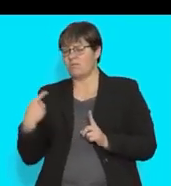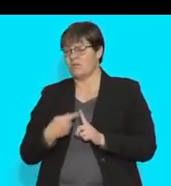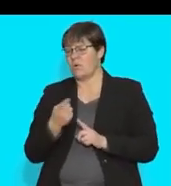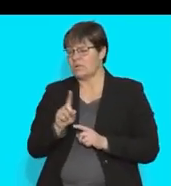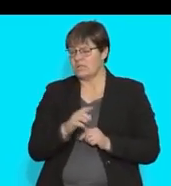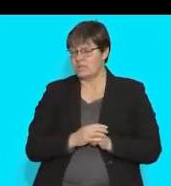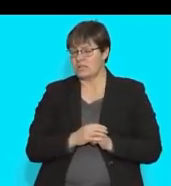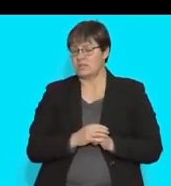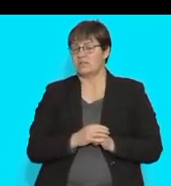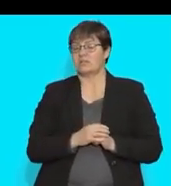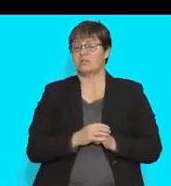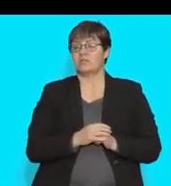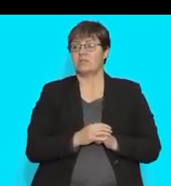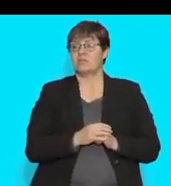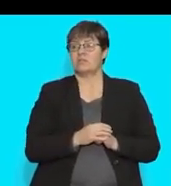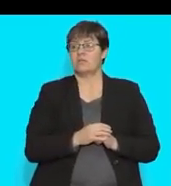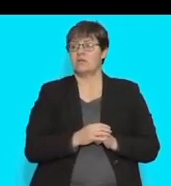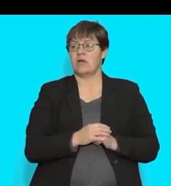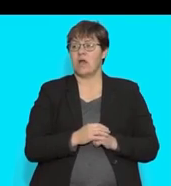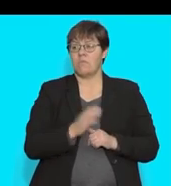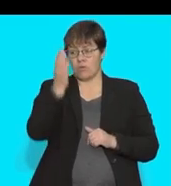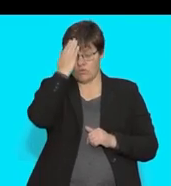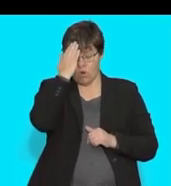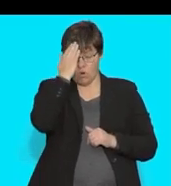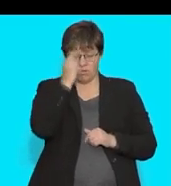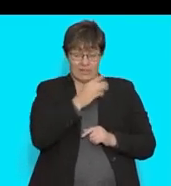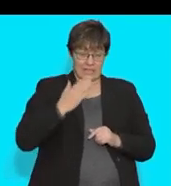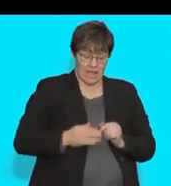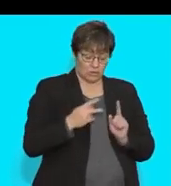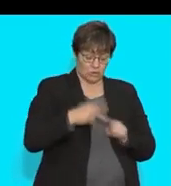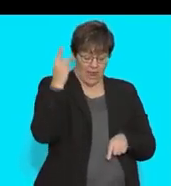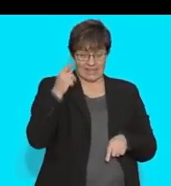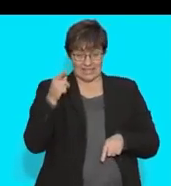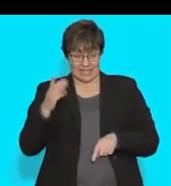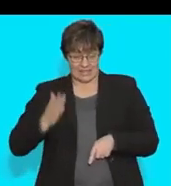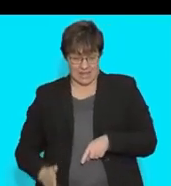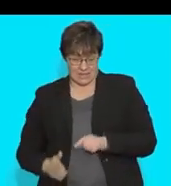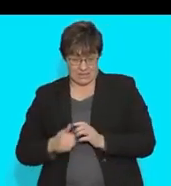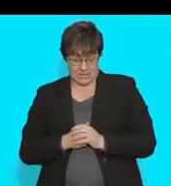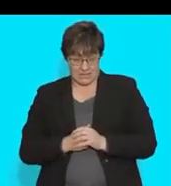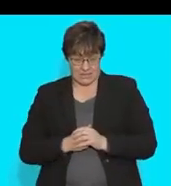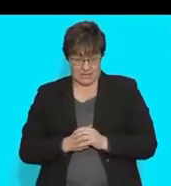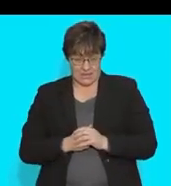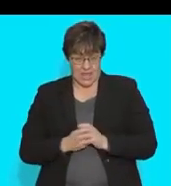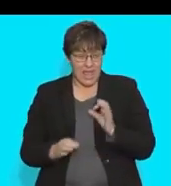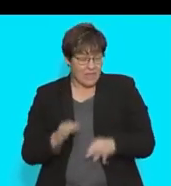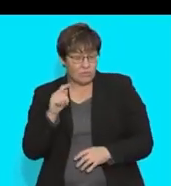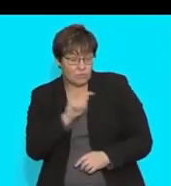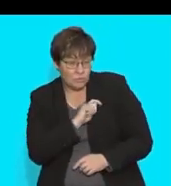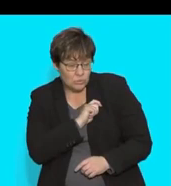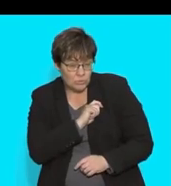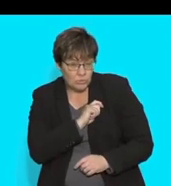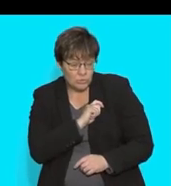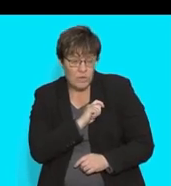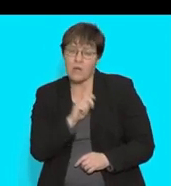far? I know that this side is twice that side there, right? So if that is the